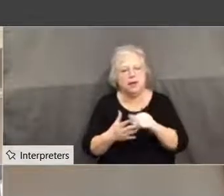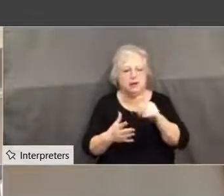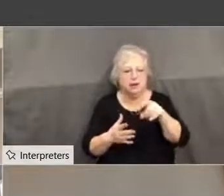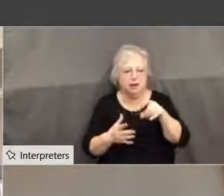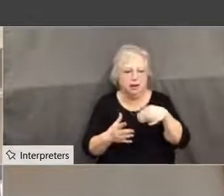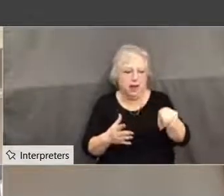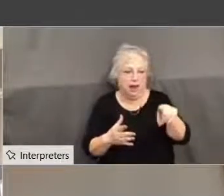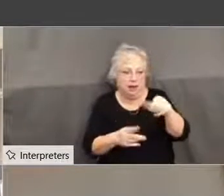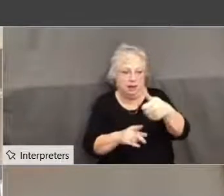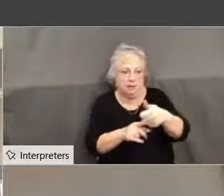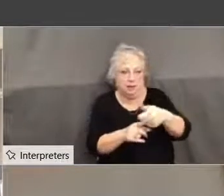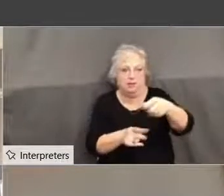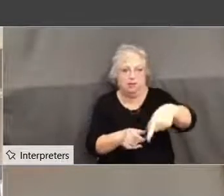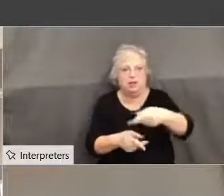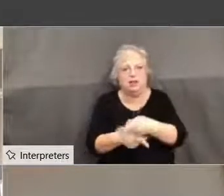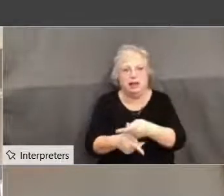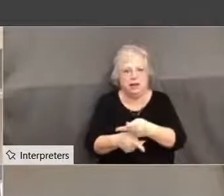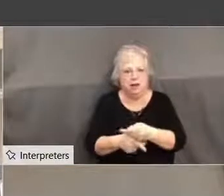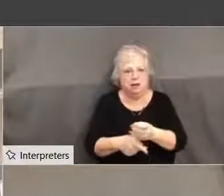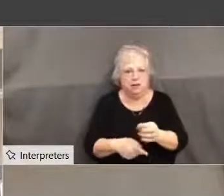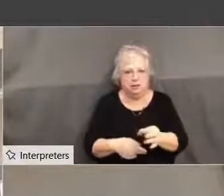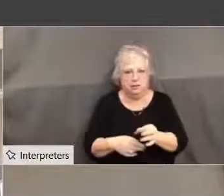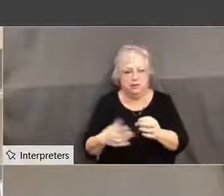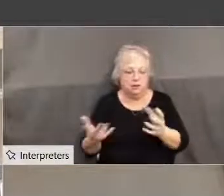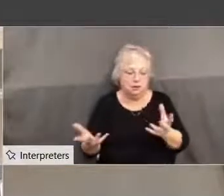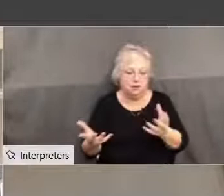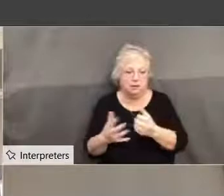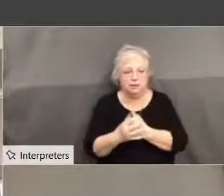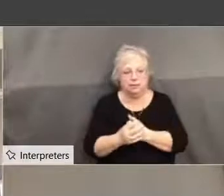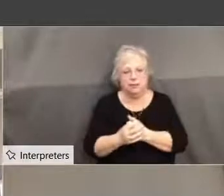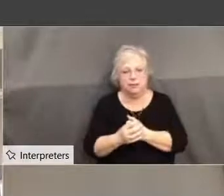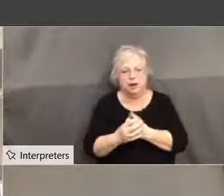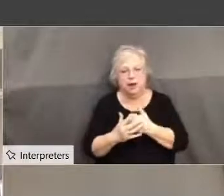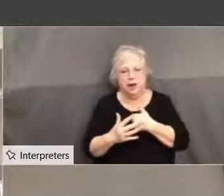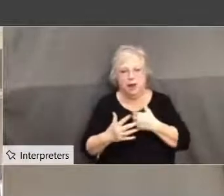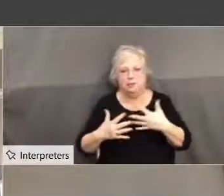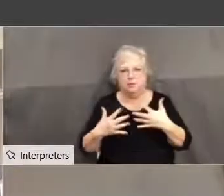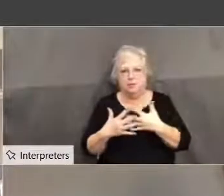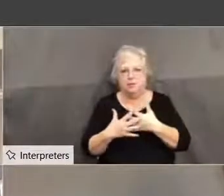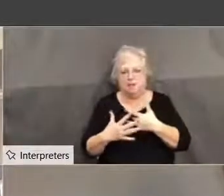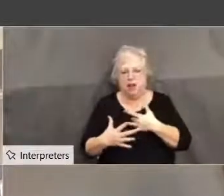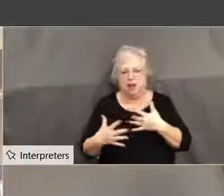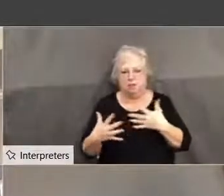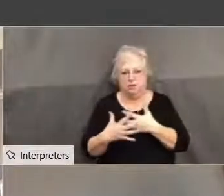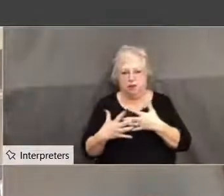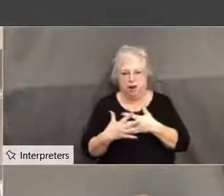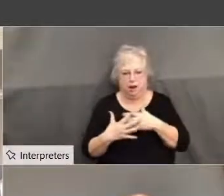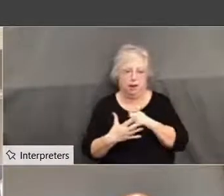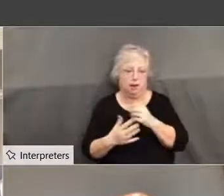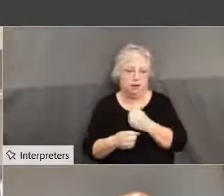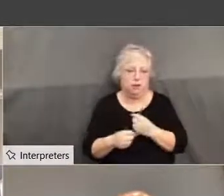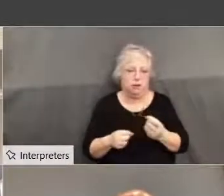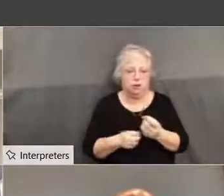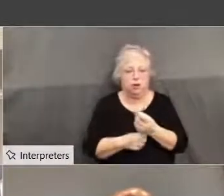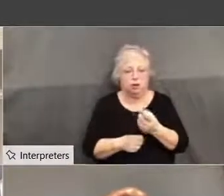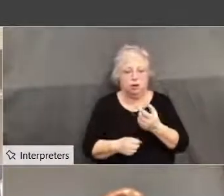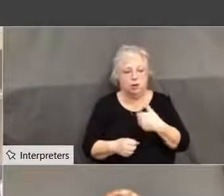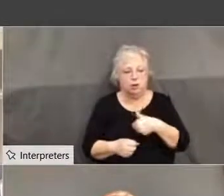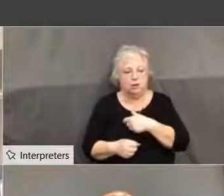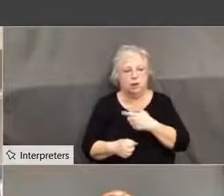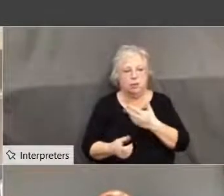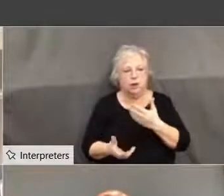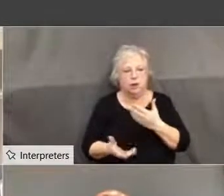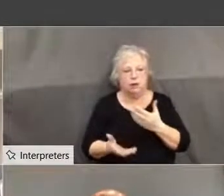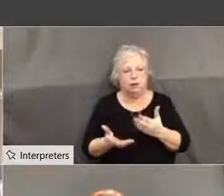care of. And so, you know, I'm fearful that next year we might,